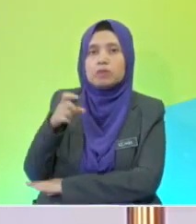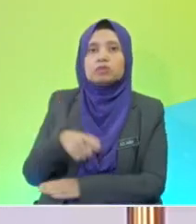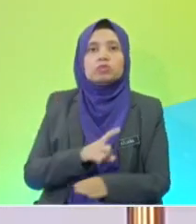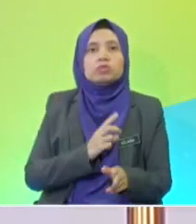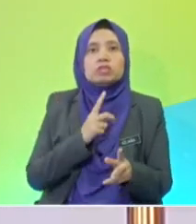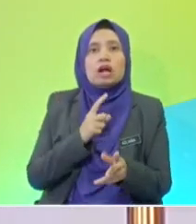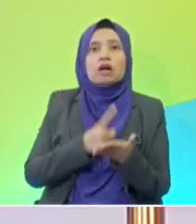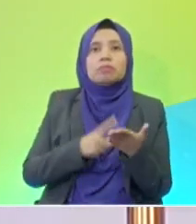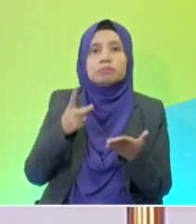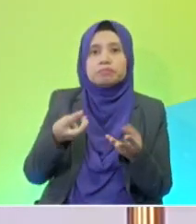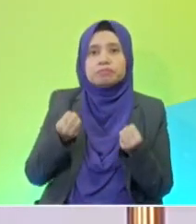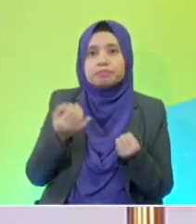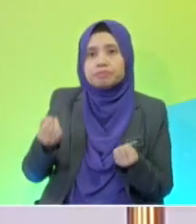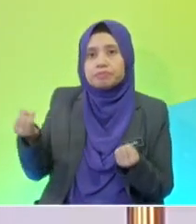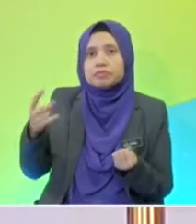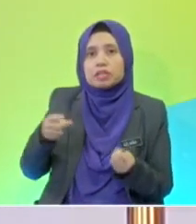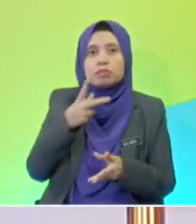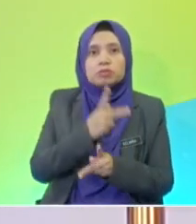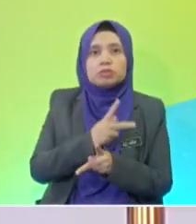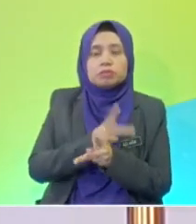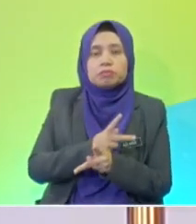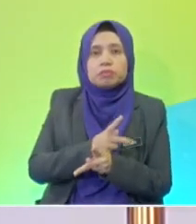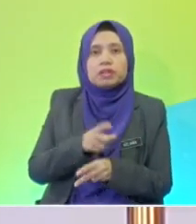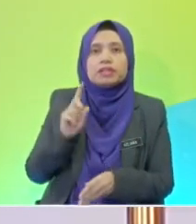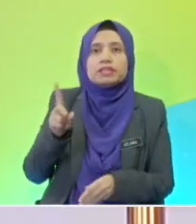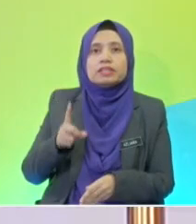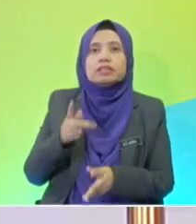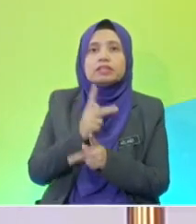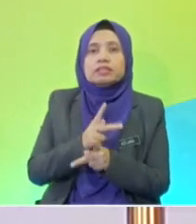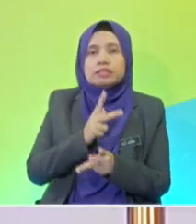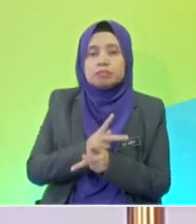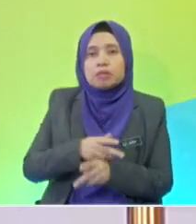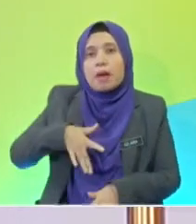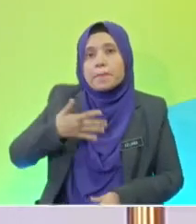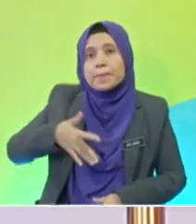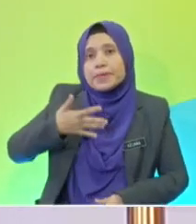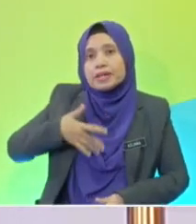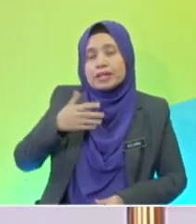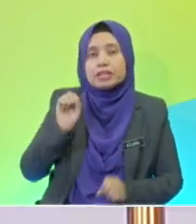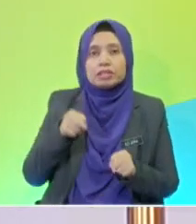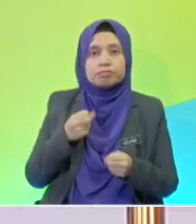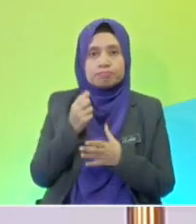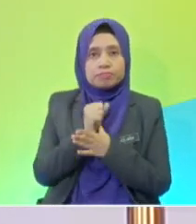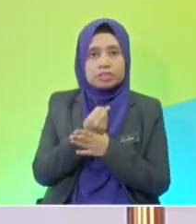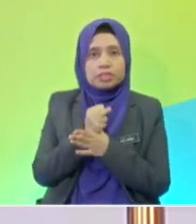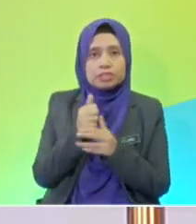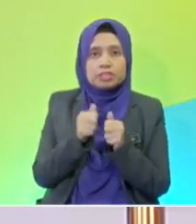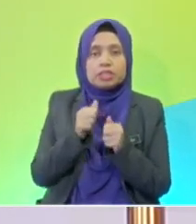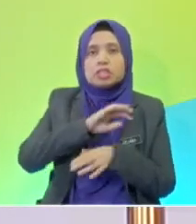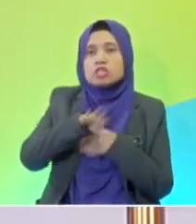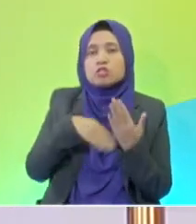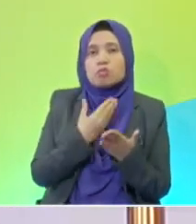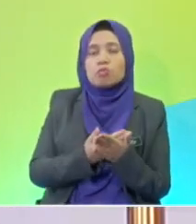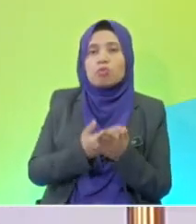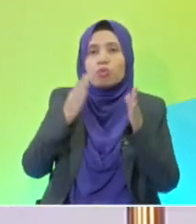the time capsule, and where you want to bury it and all, right? And how is your feeling, so you can share with others about it as well. So while